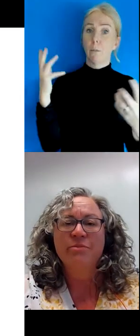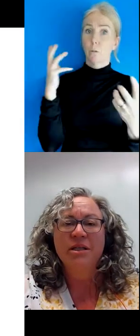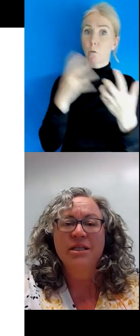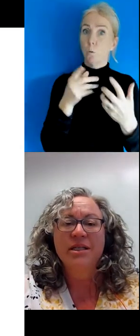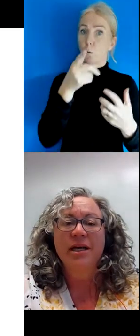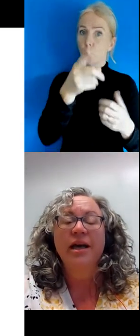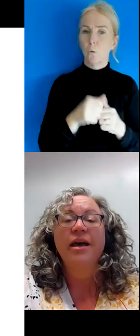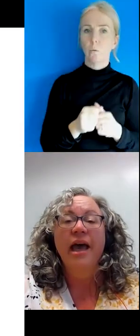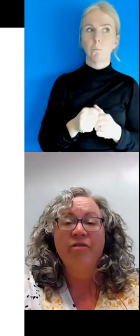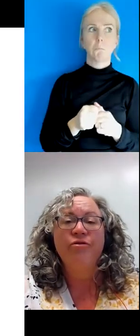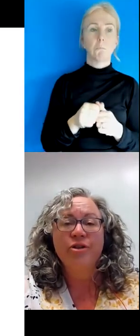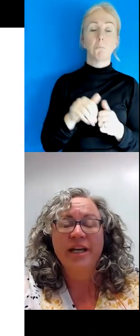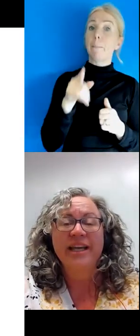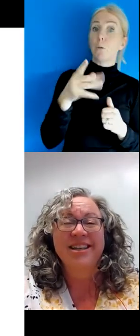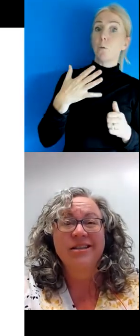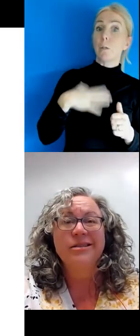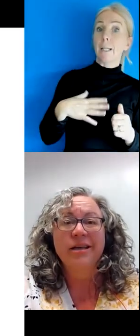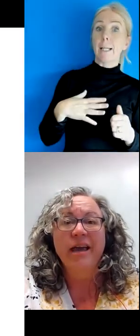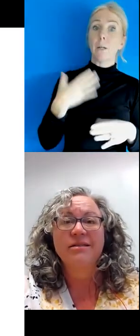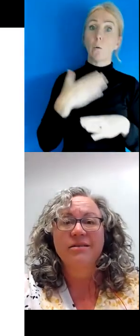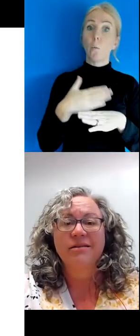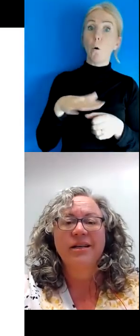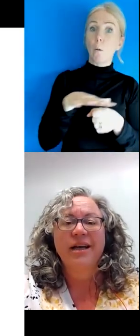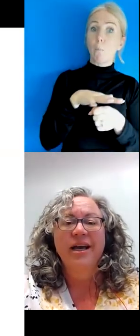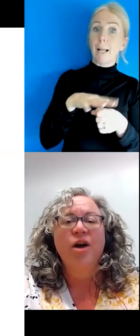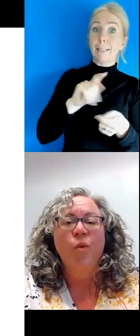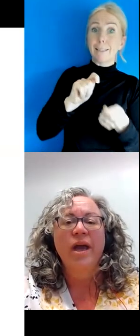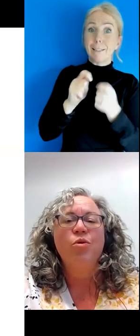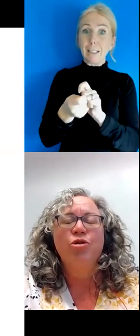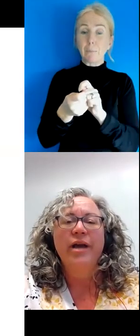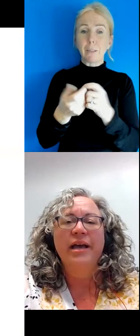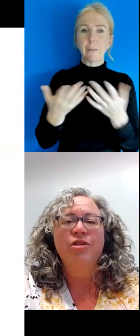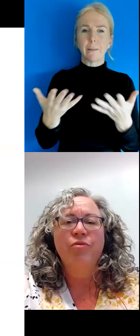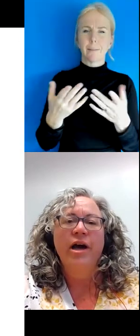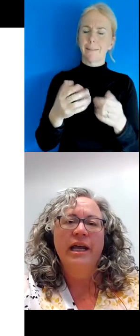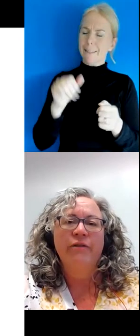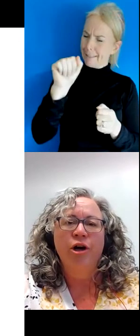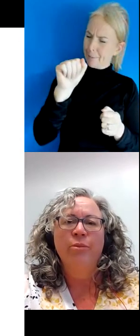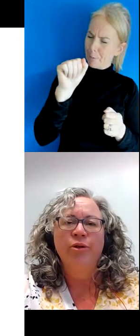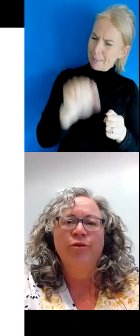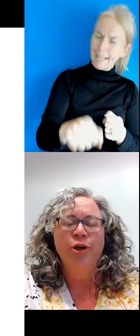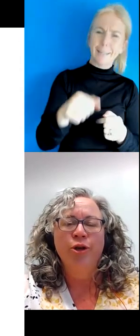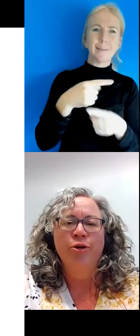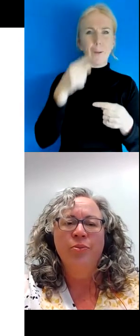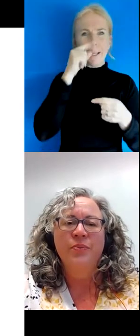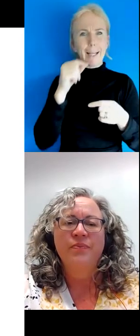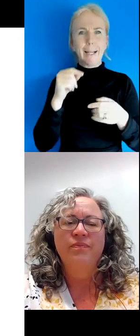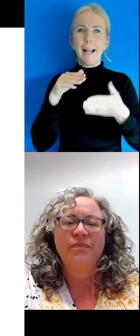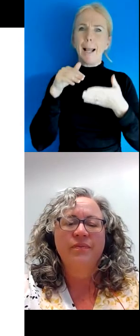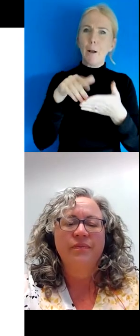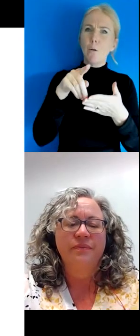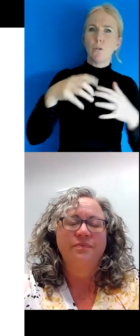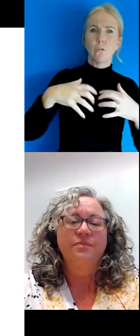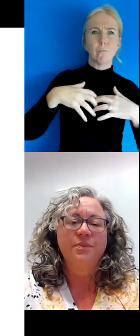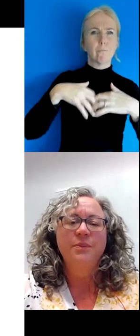workplace adjustments? Our first answer is yes. We will create the right environment for you.